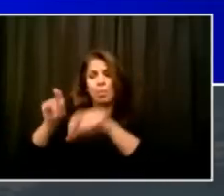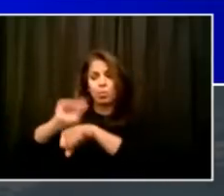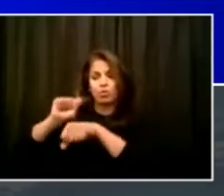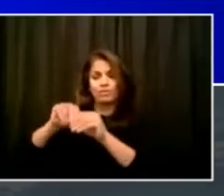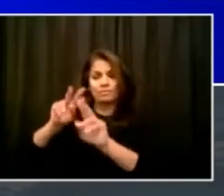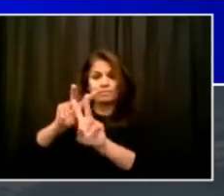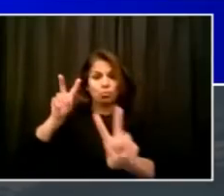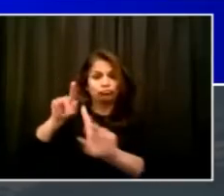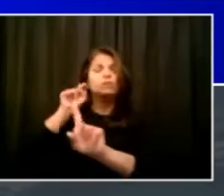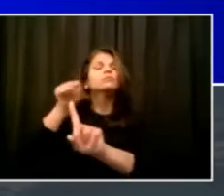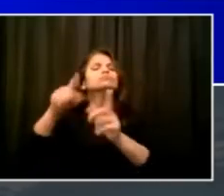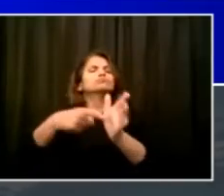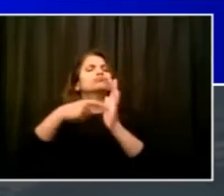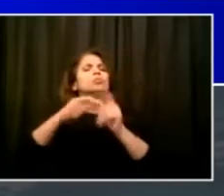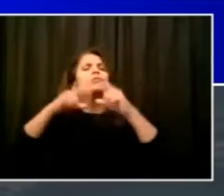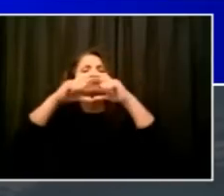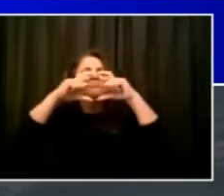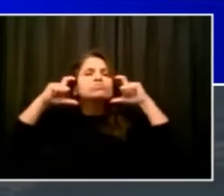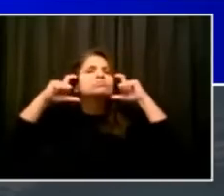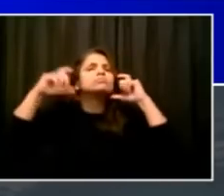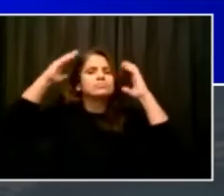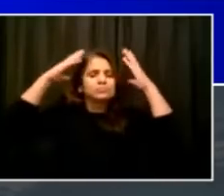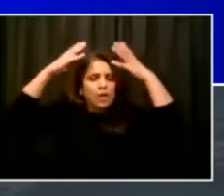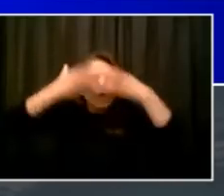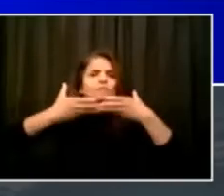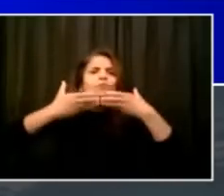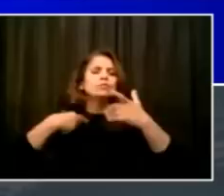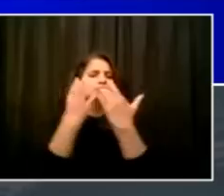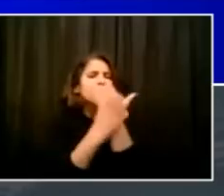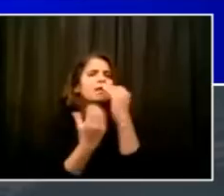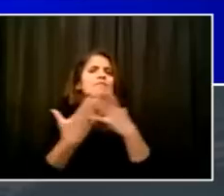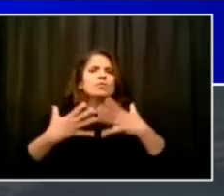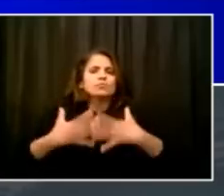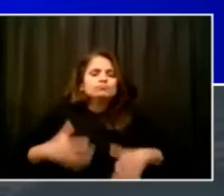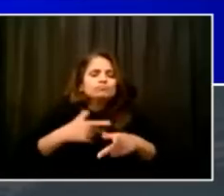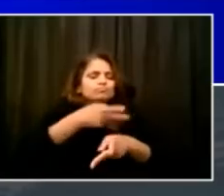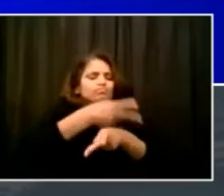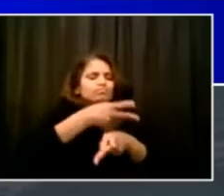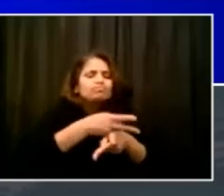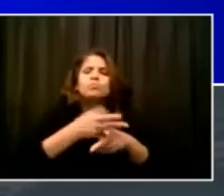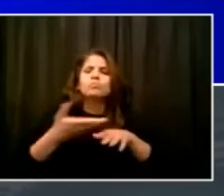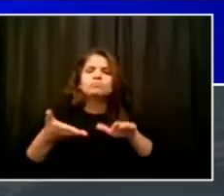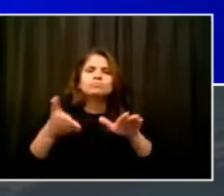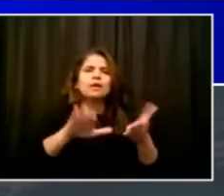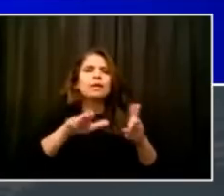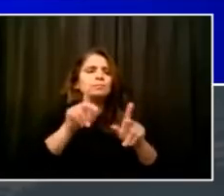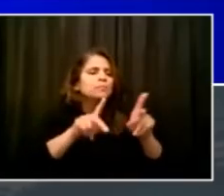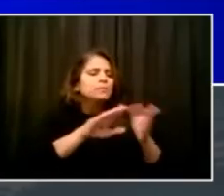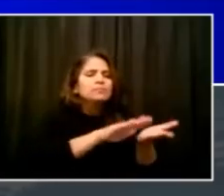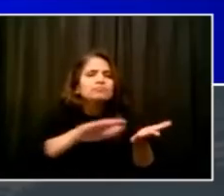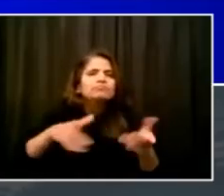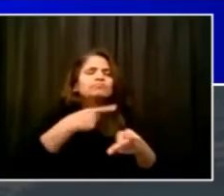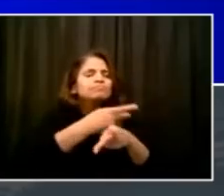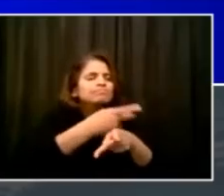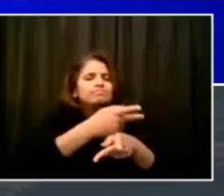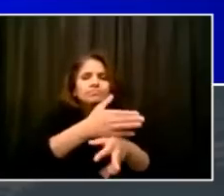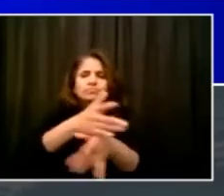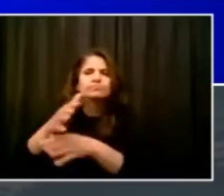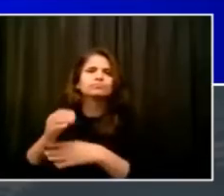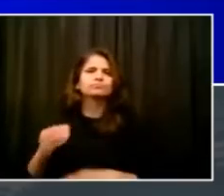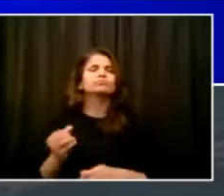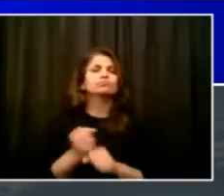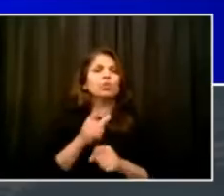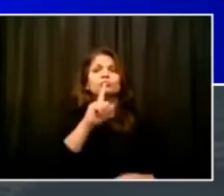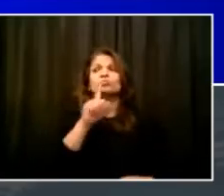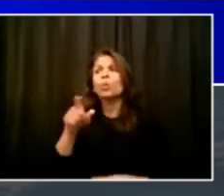FDNY, NYPD, correction, all of the agencies that need the